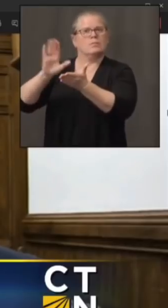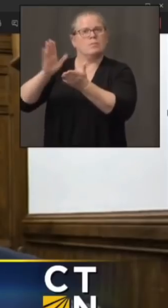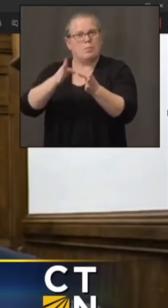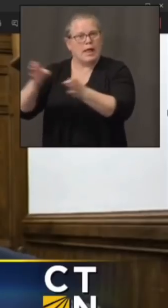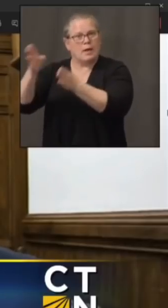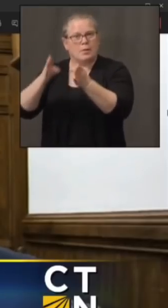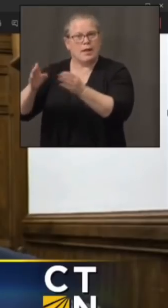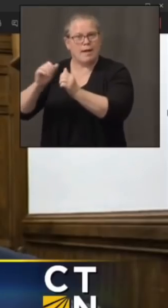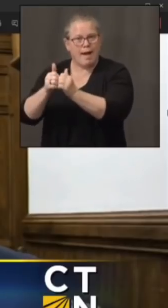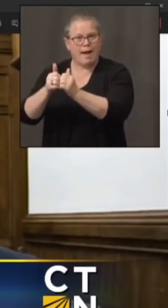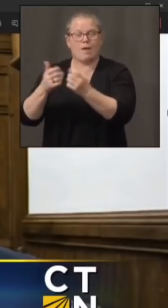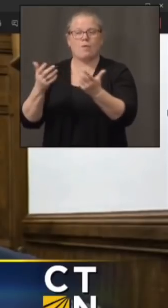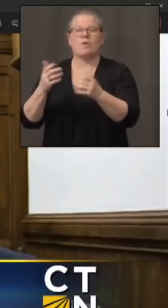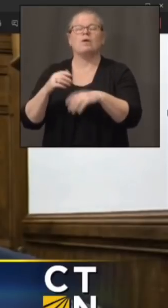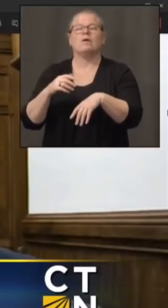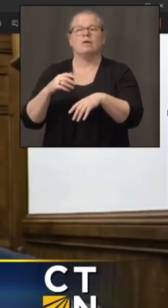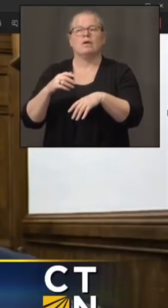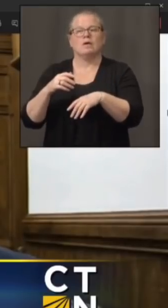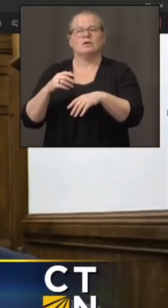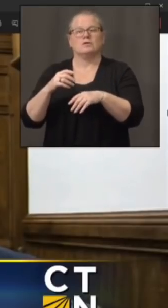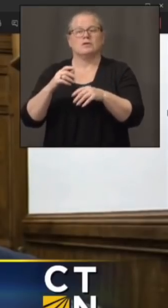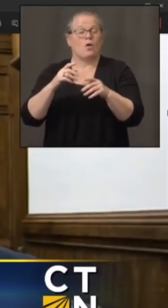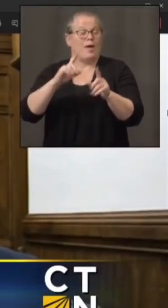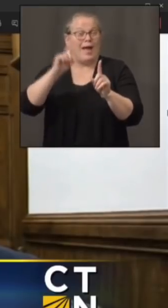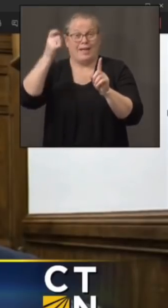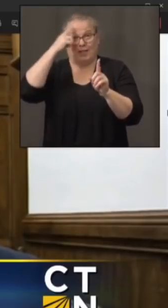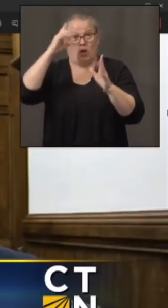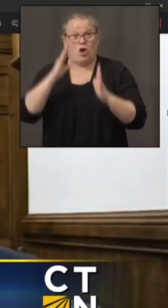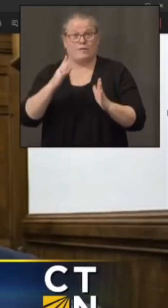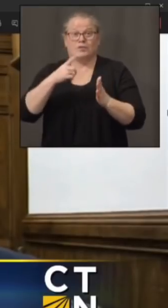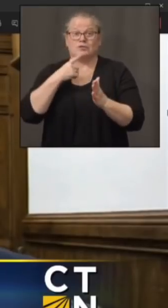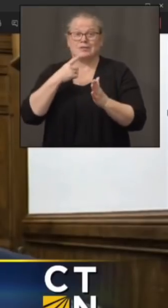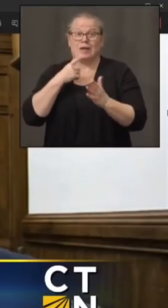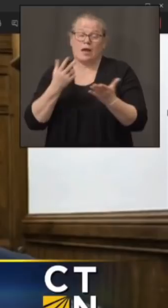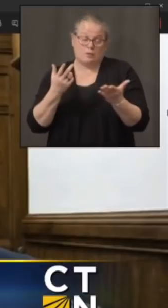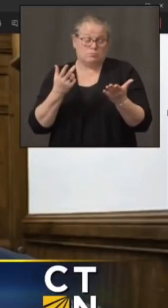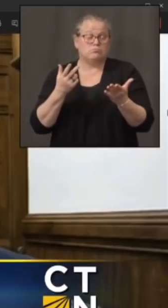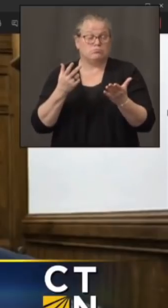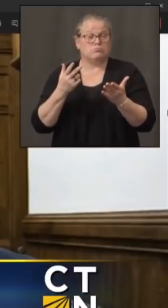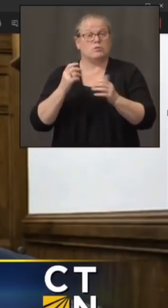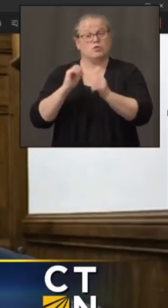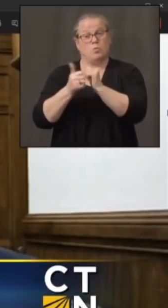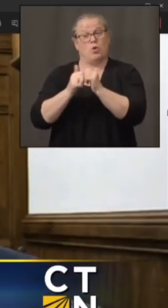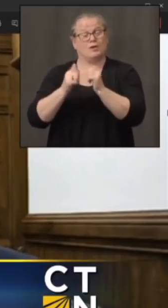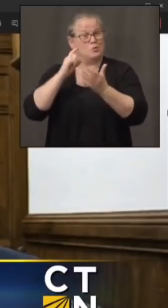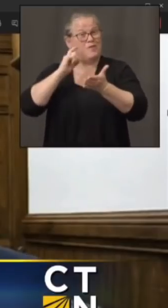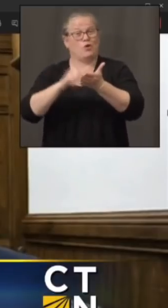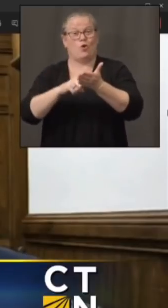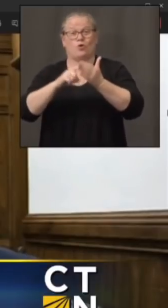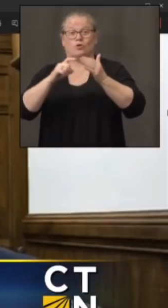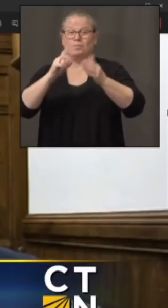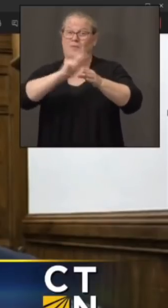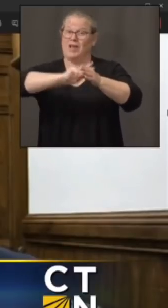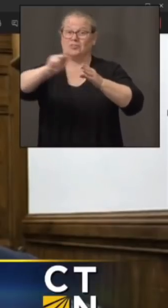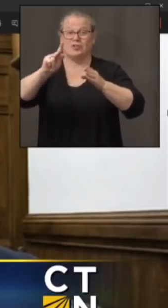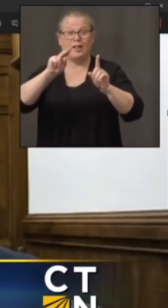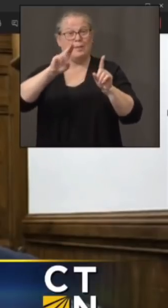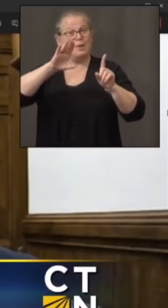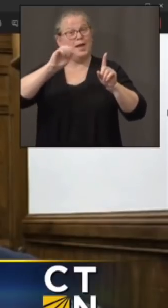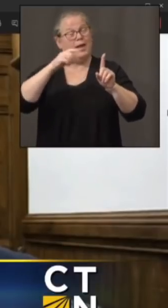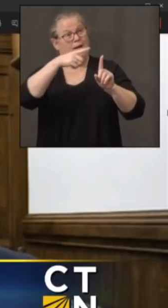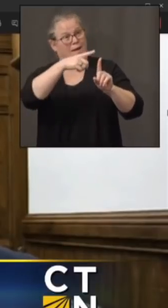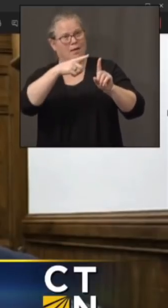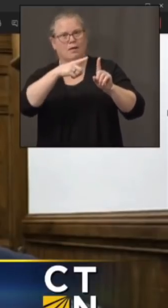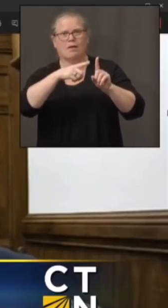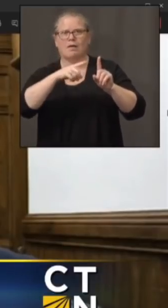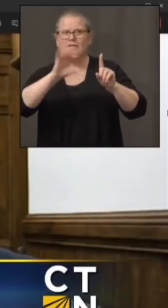governor has stated previously, as it deals with sports, a bubble environment, as we have seen on a professional level, is a great way to